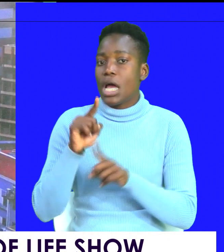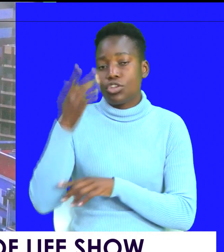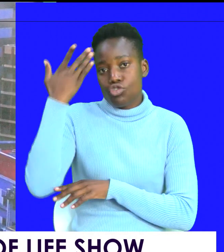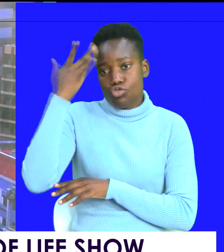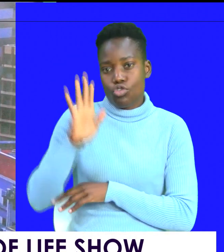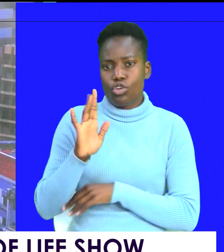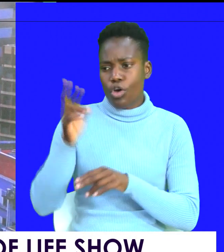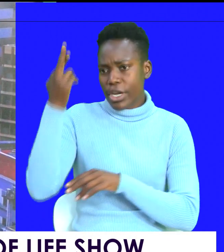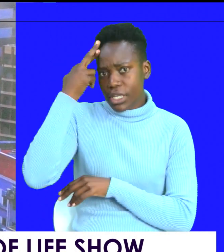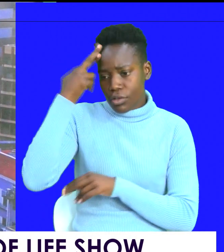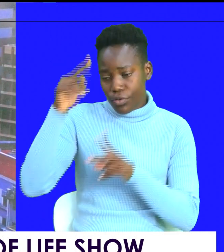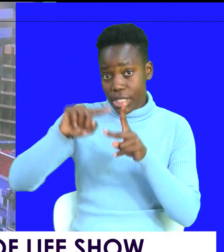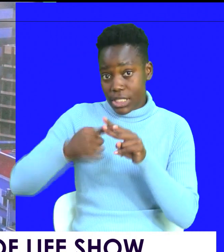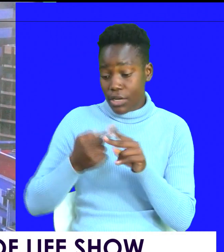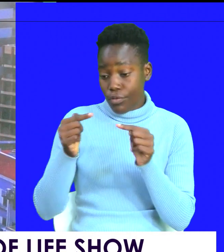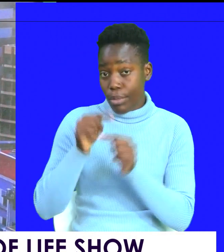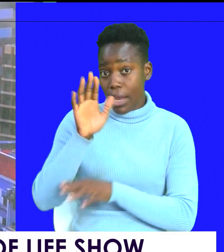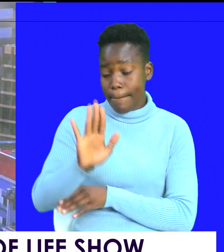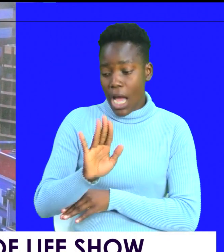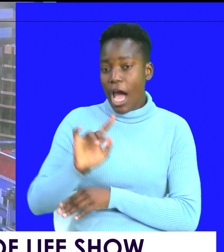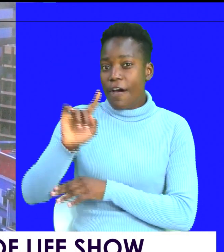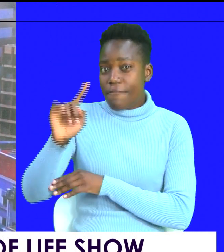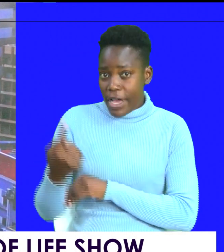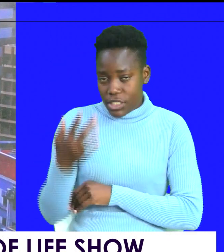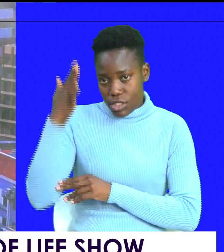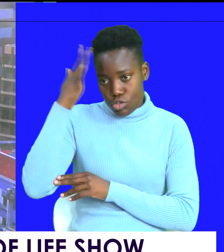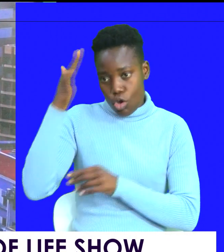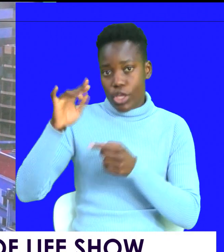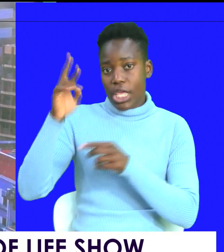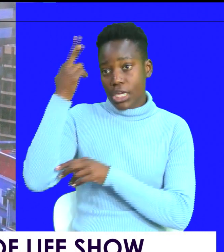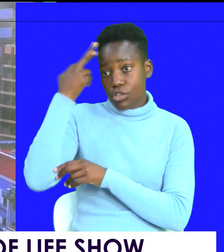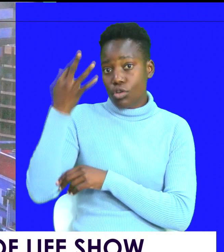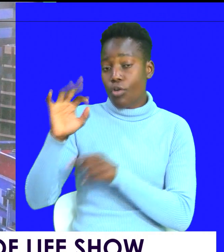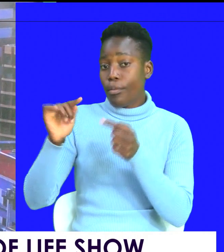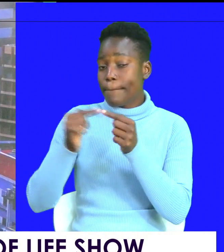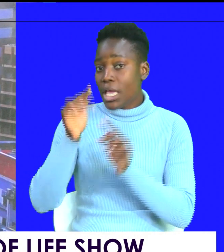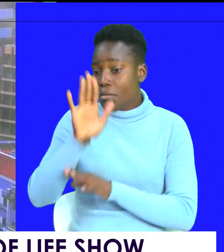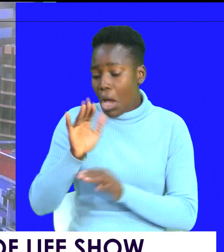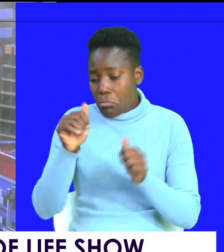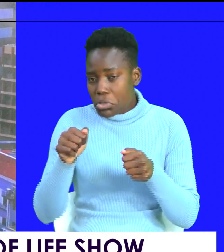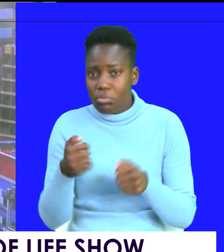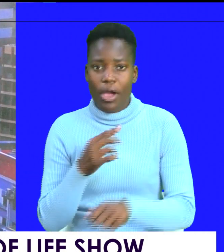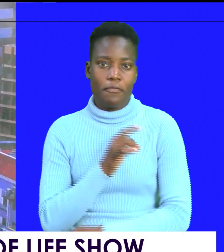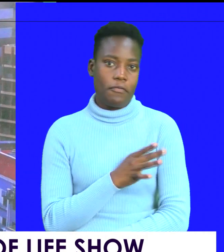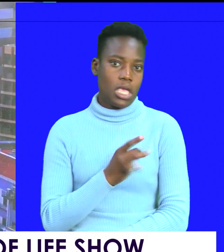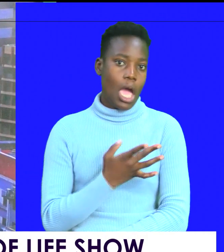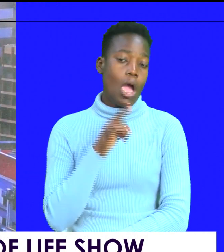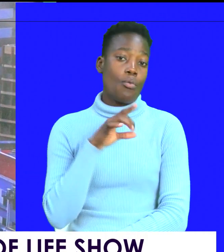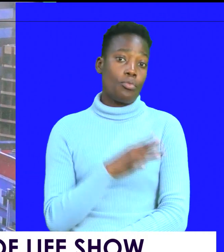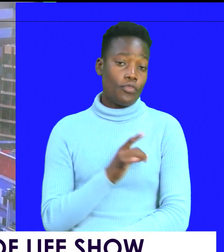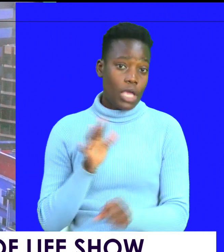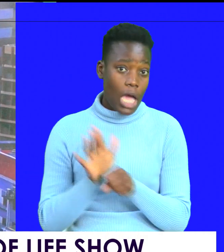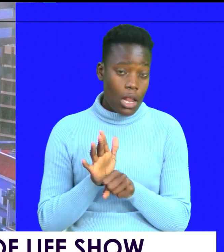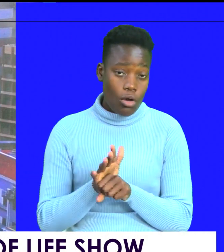the source of the pain. Look for the source of the pain. The source of the pain may be fear. You are fearing so much.